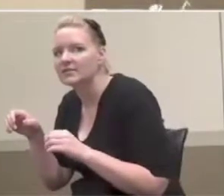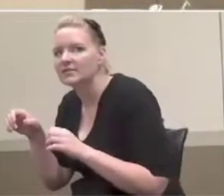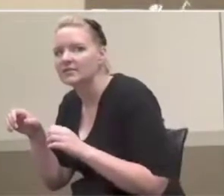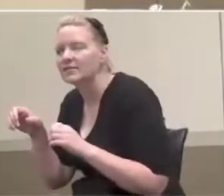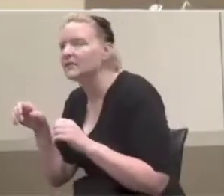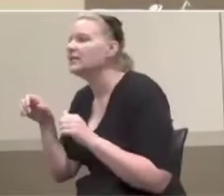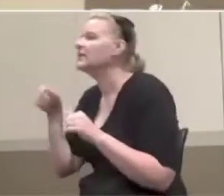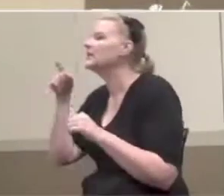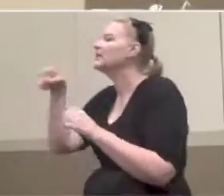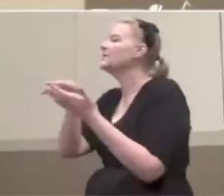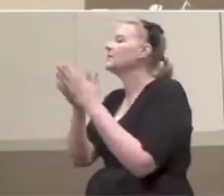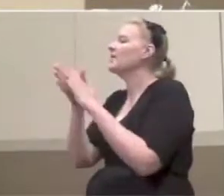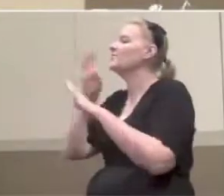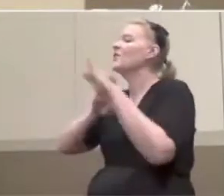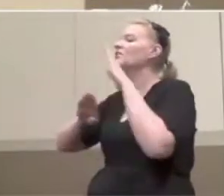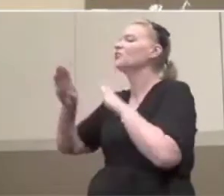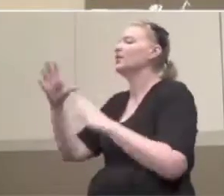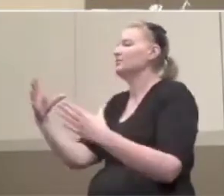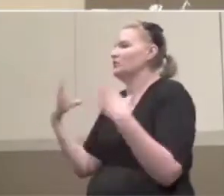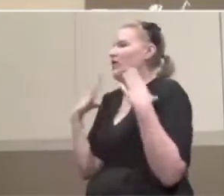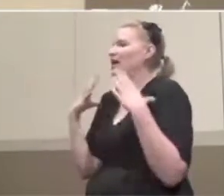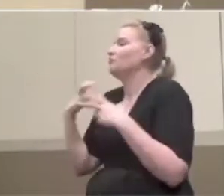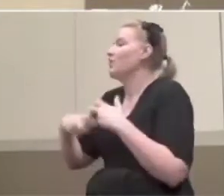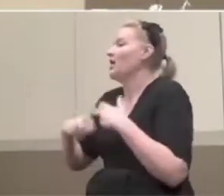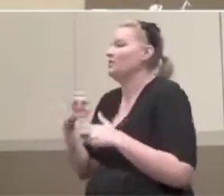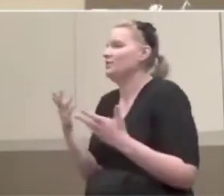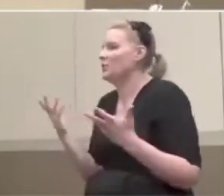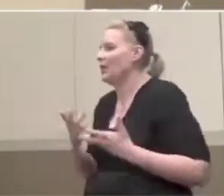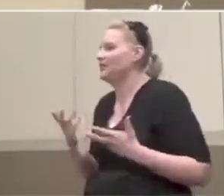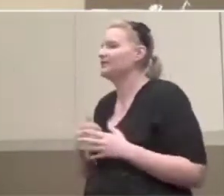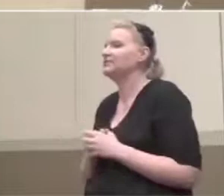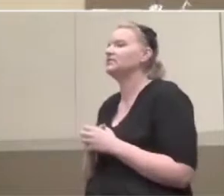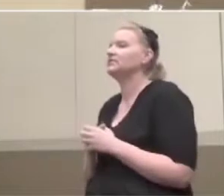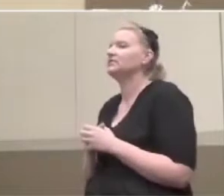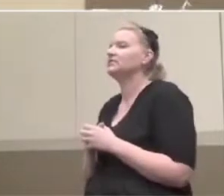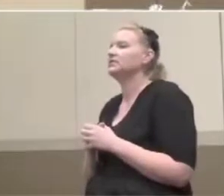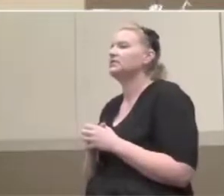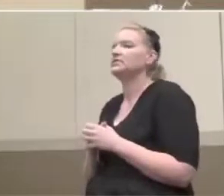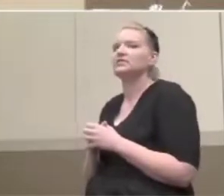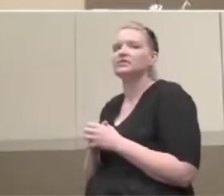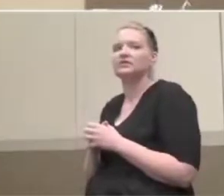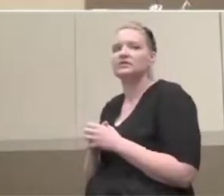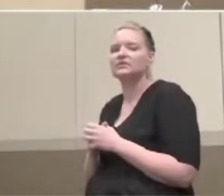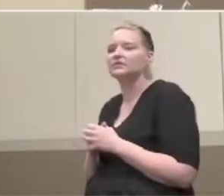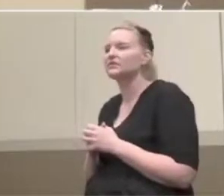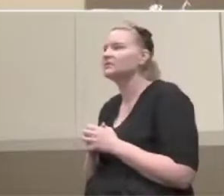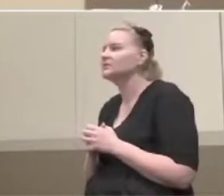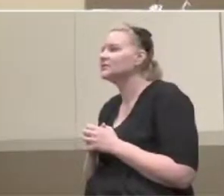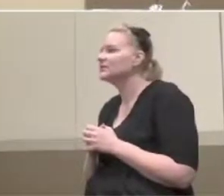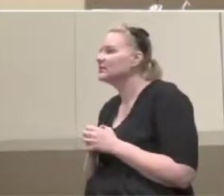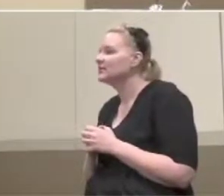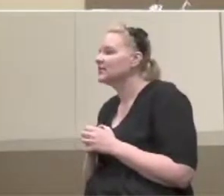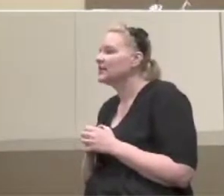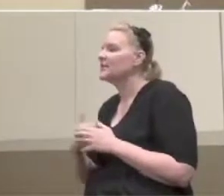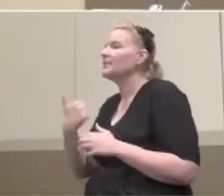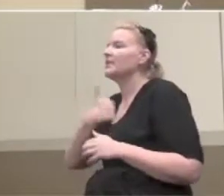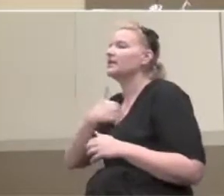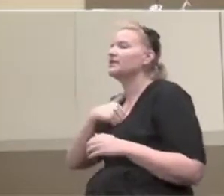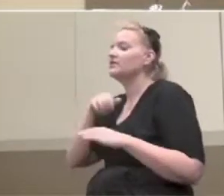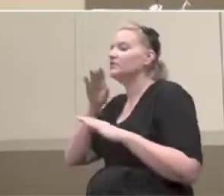break. Problem is that I went in observing frustration, it's